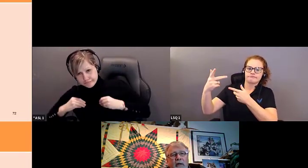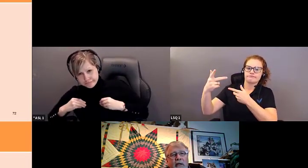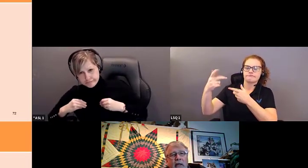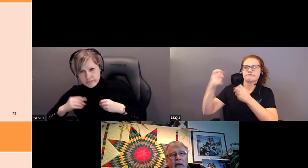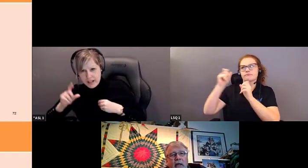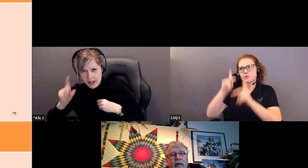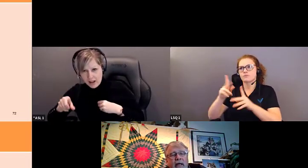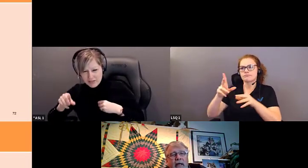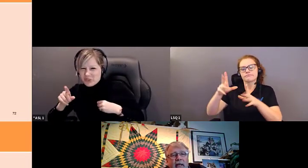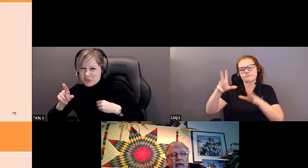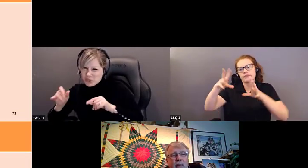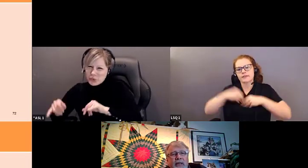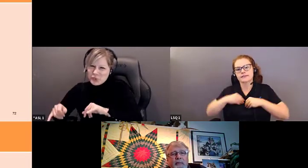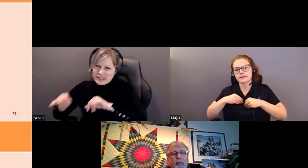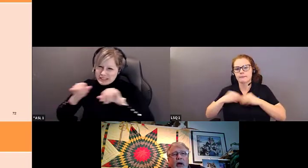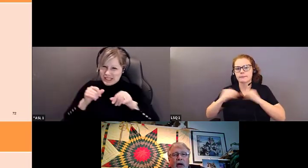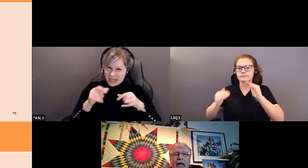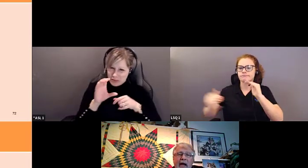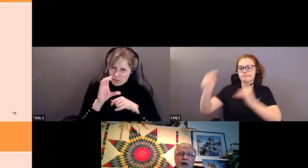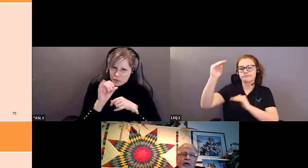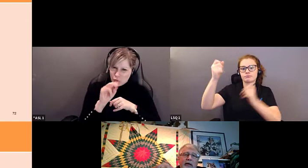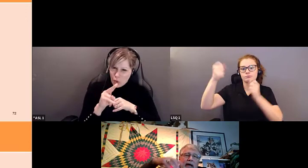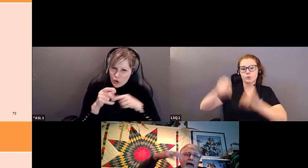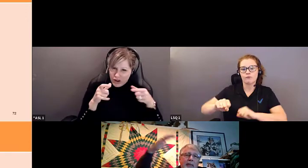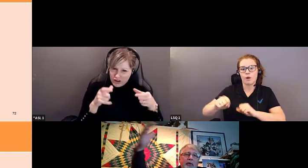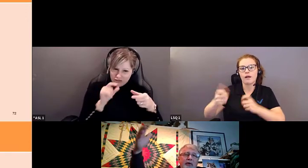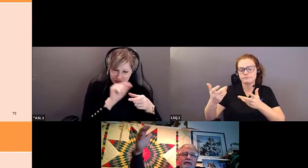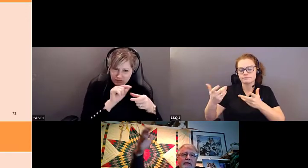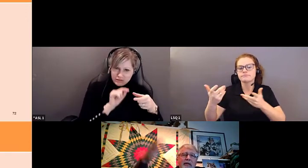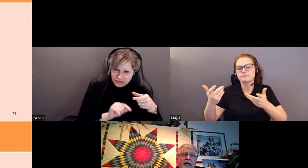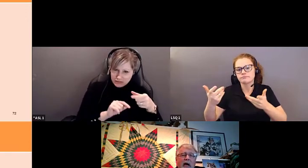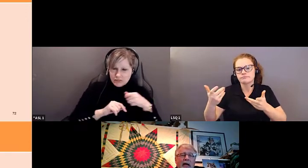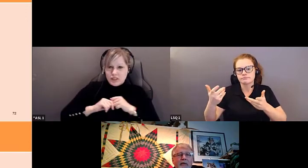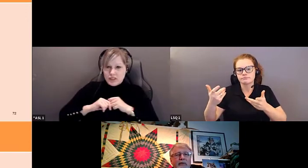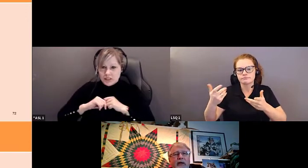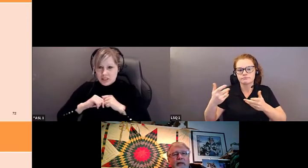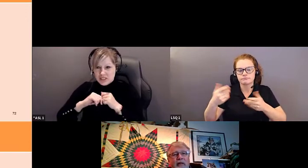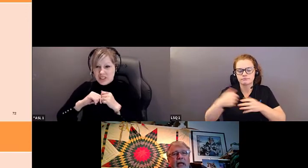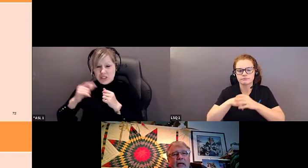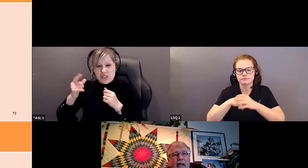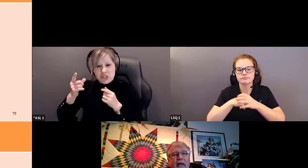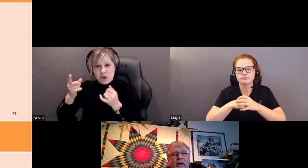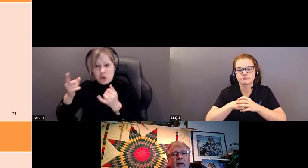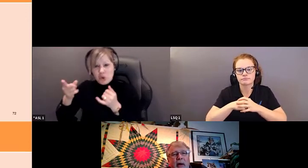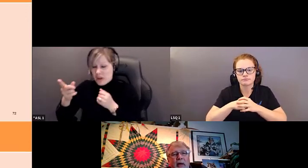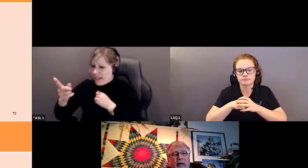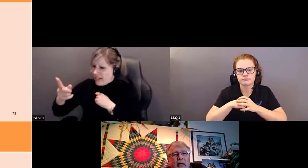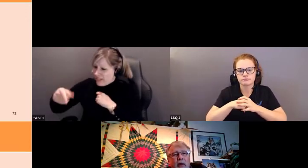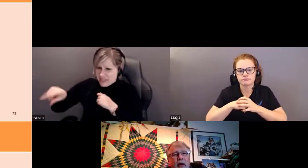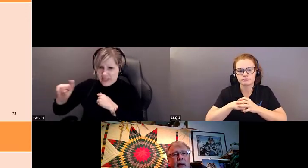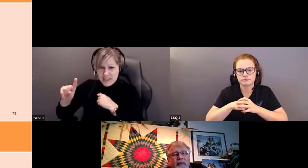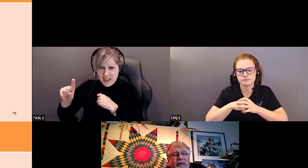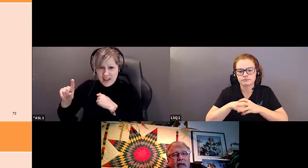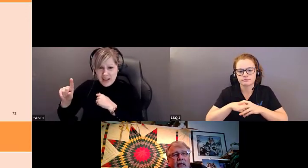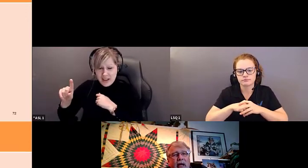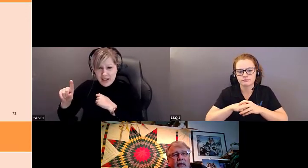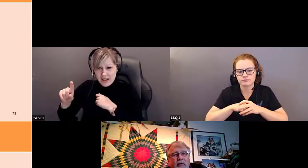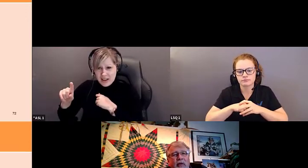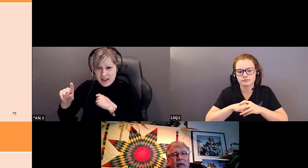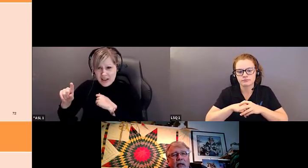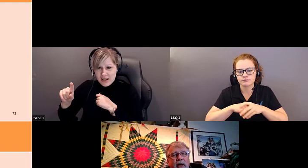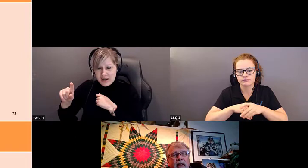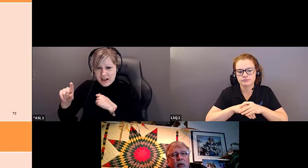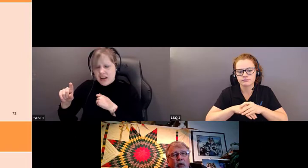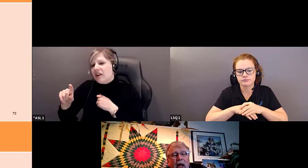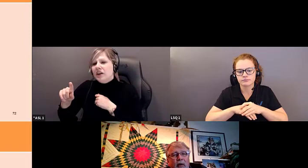coin model. They typically are now in that upper kind of state, above the